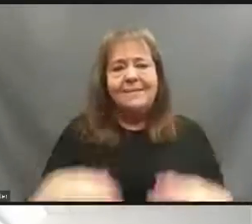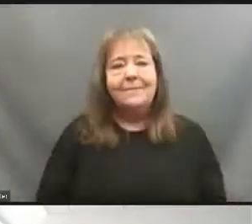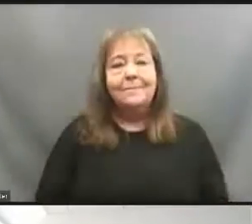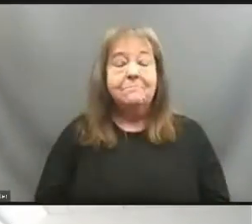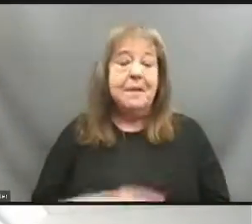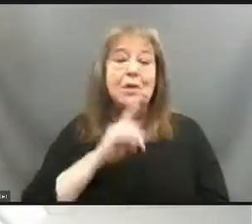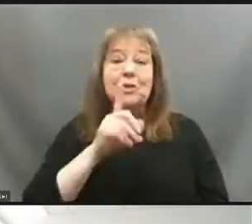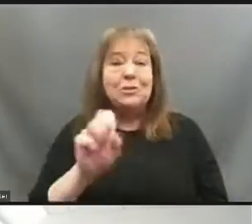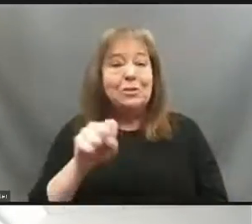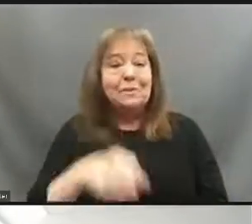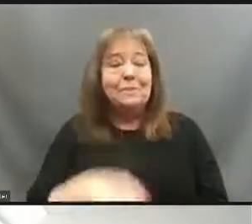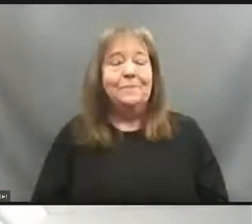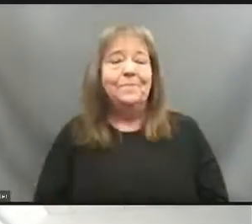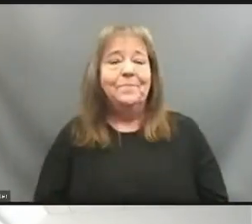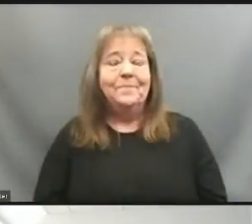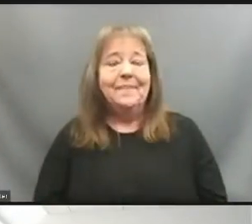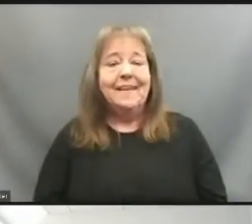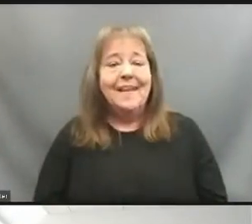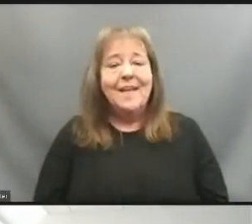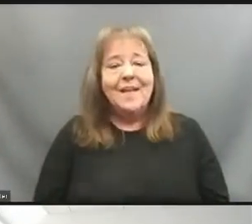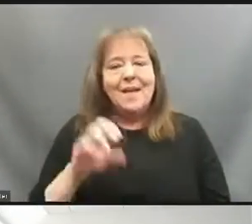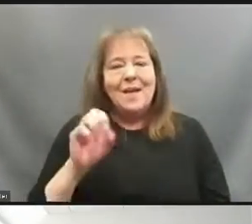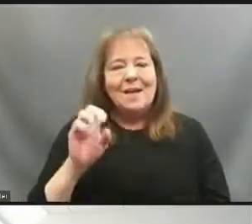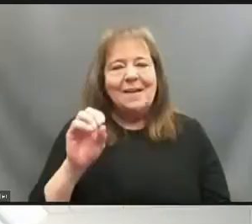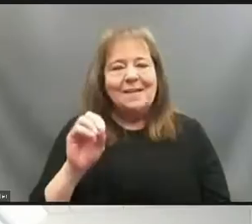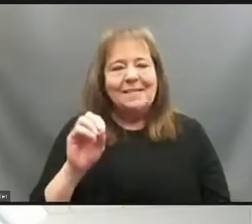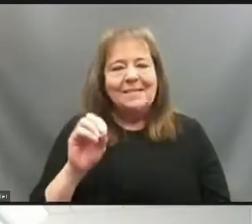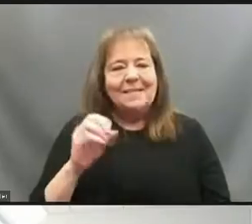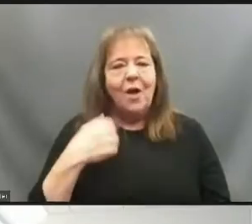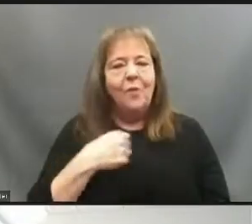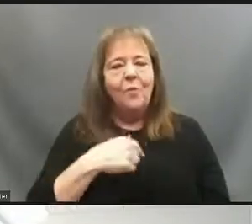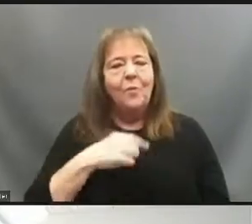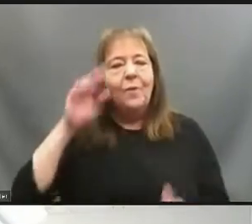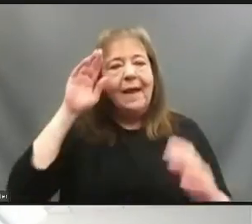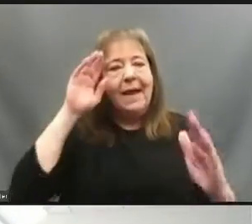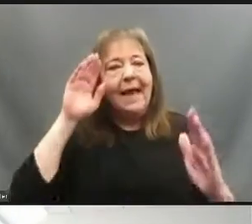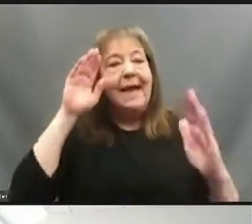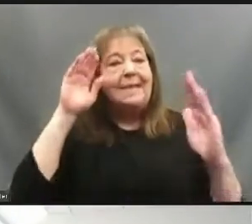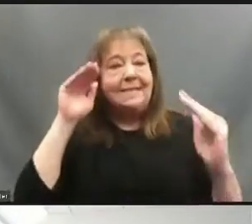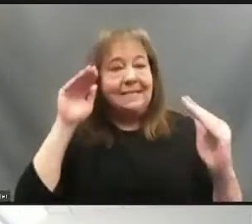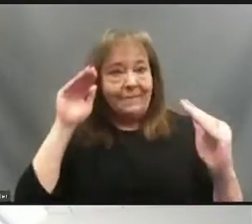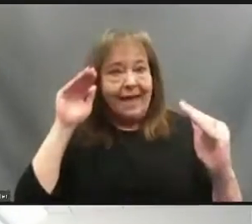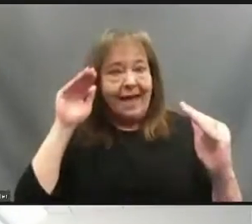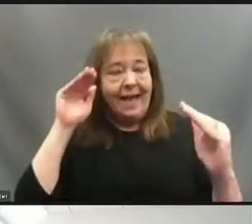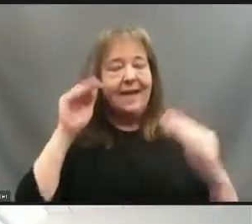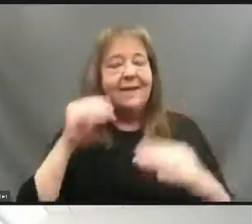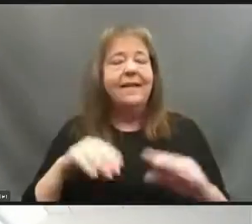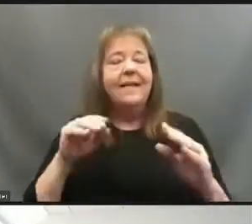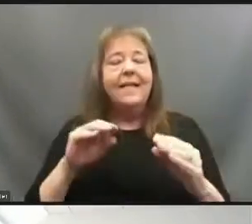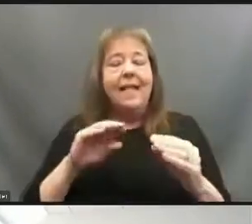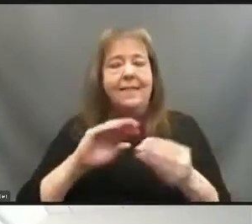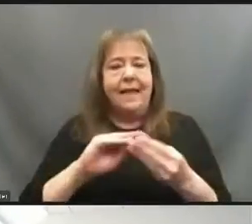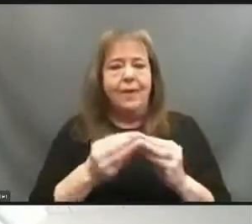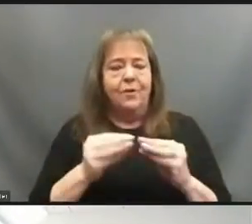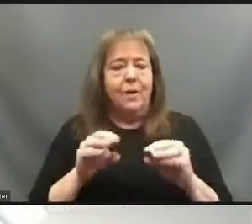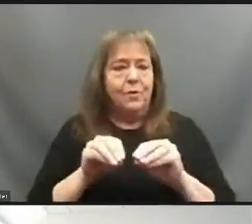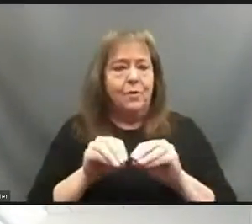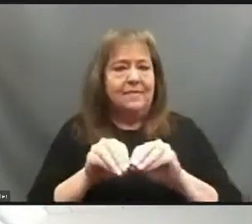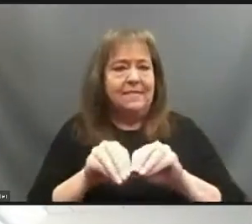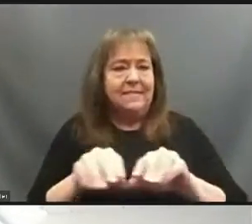Sure, absolutely. So we anticipate that our numbers in both community transmission as well